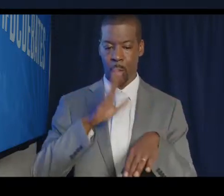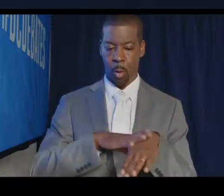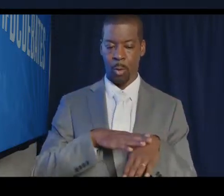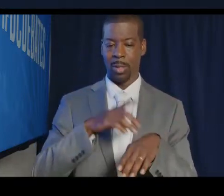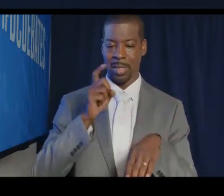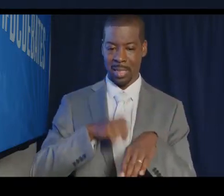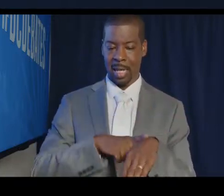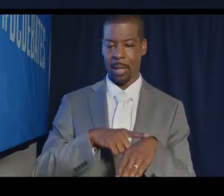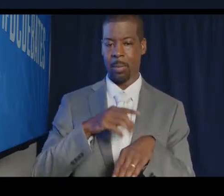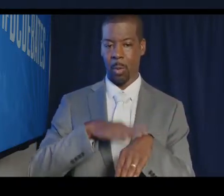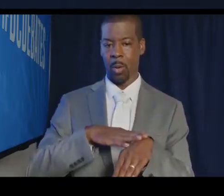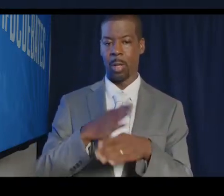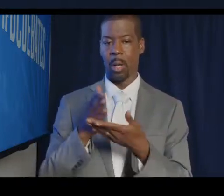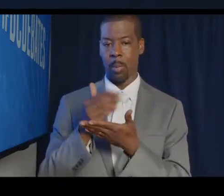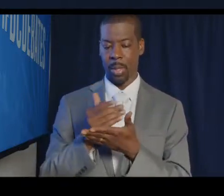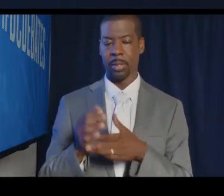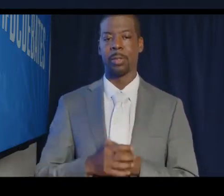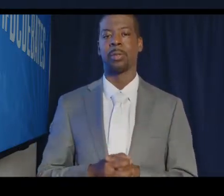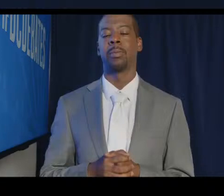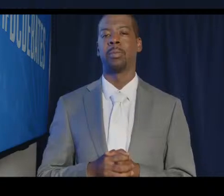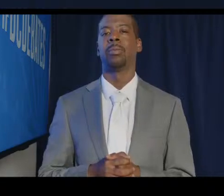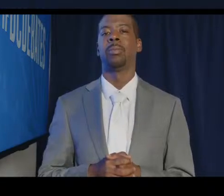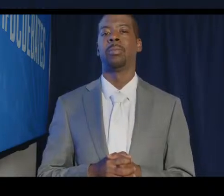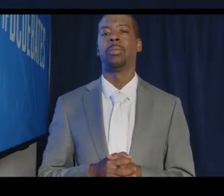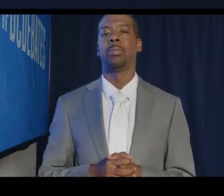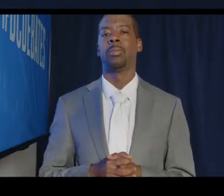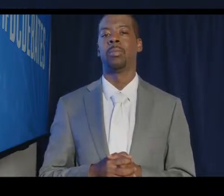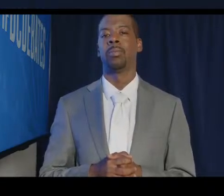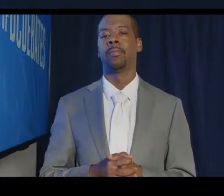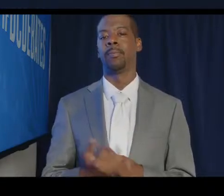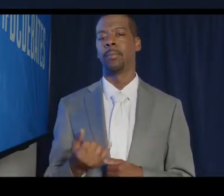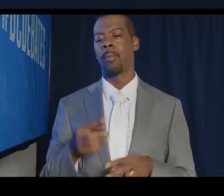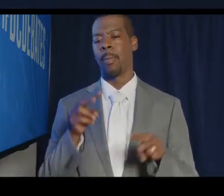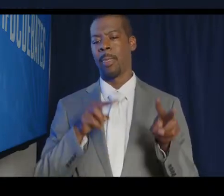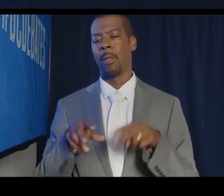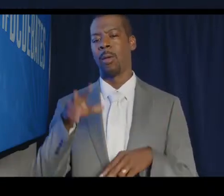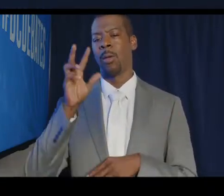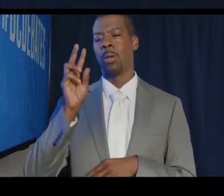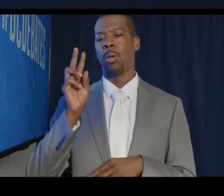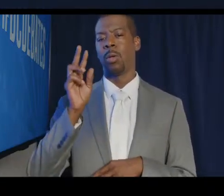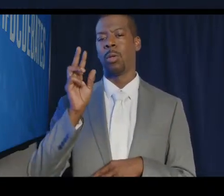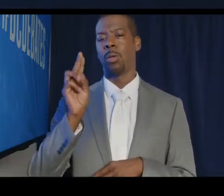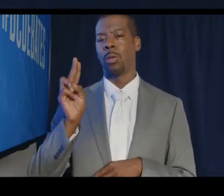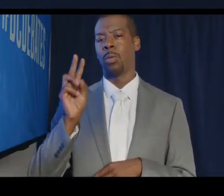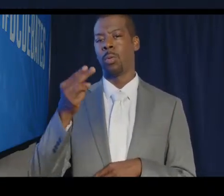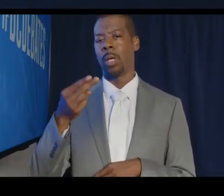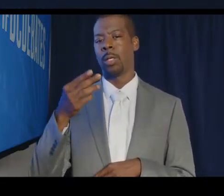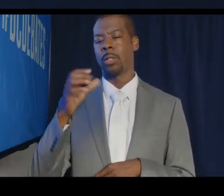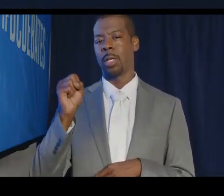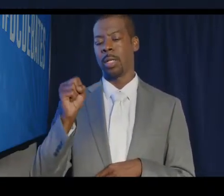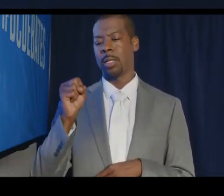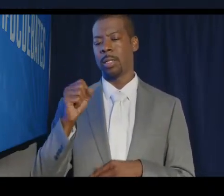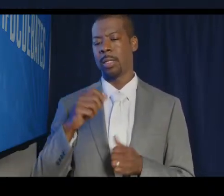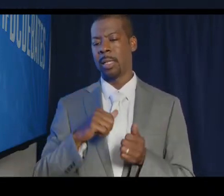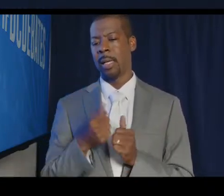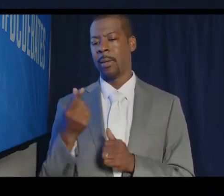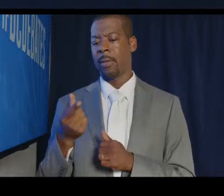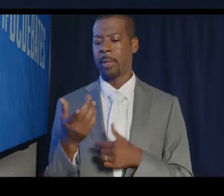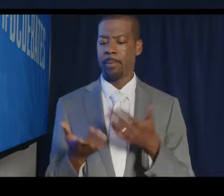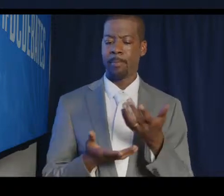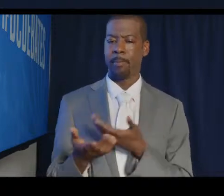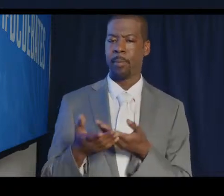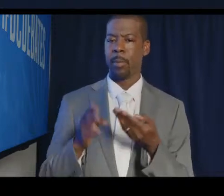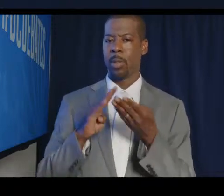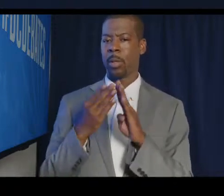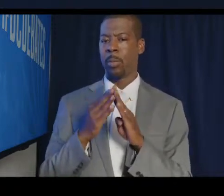existing budget, which it will in March. And we've been engaging UHS and Cedar Hill in conversations around how they're engaging community providers,